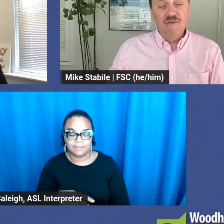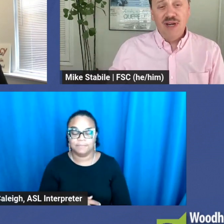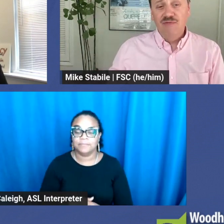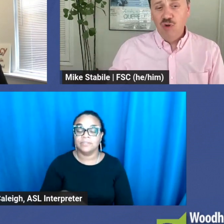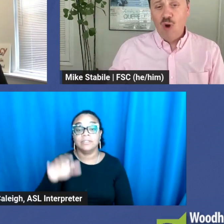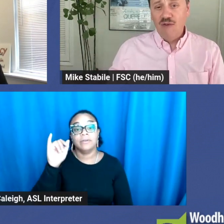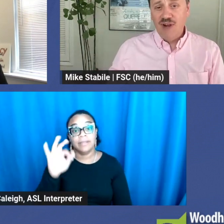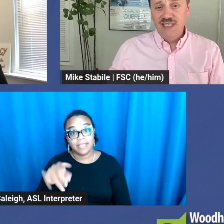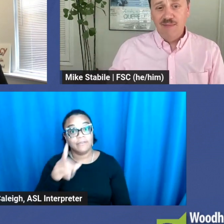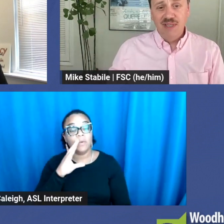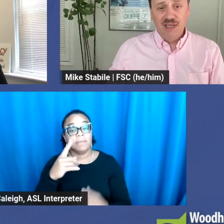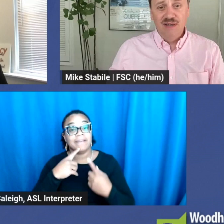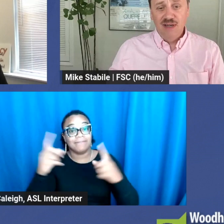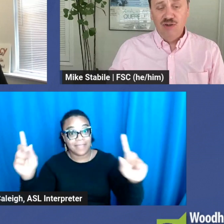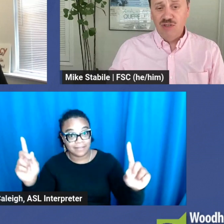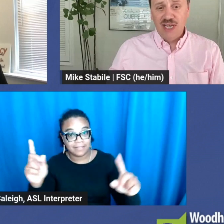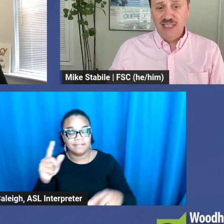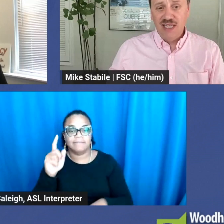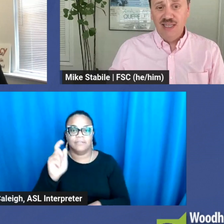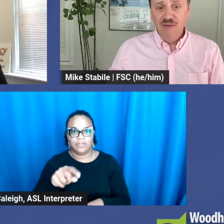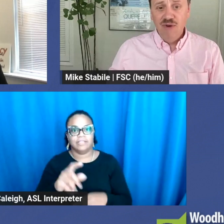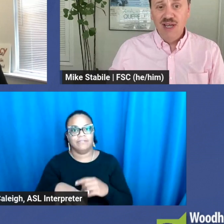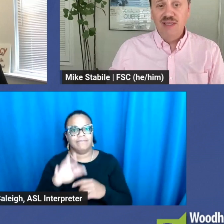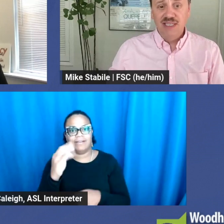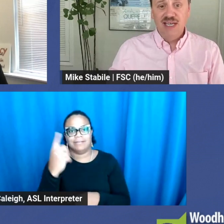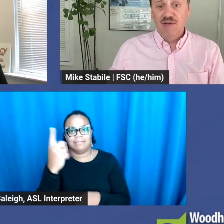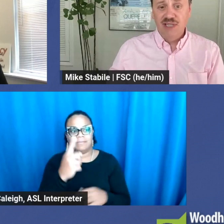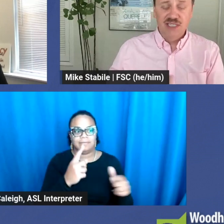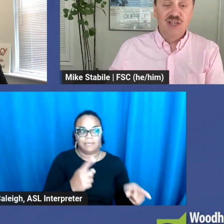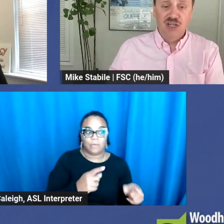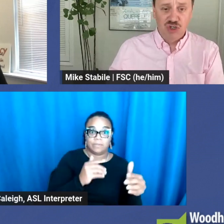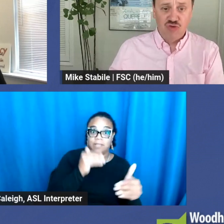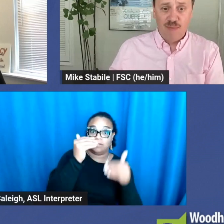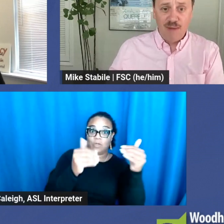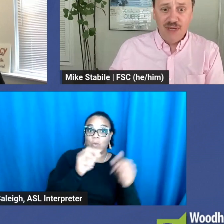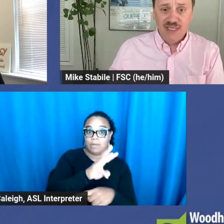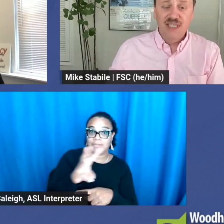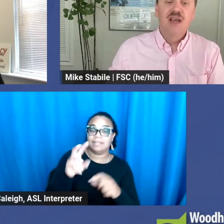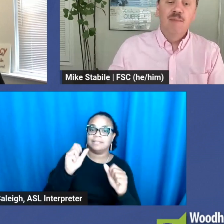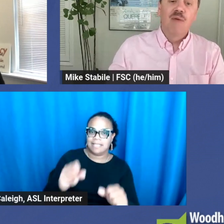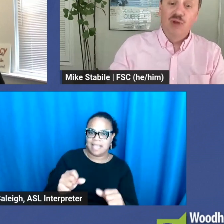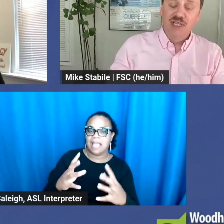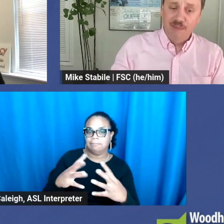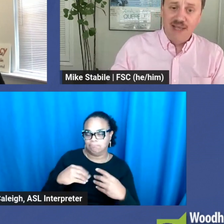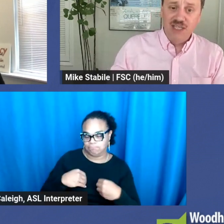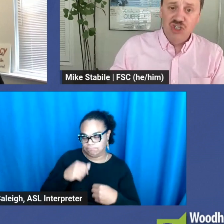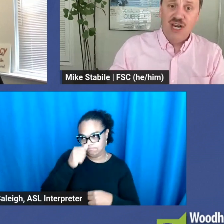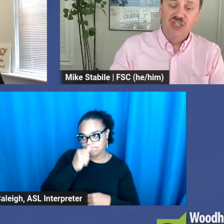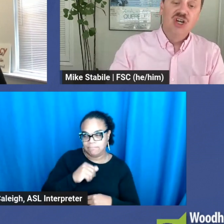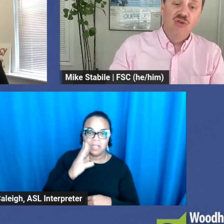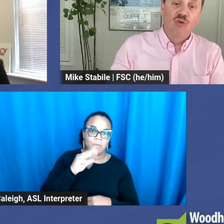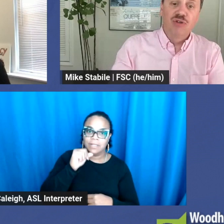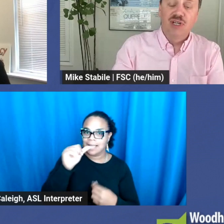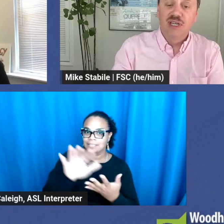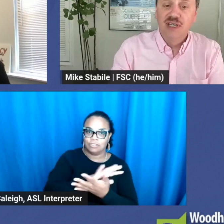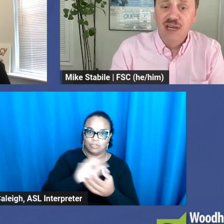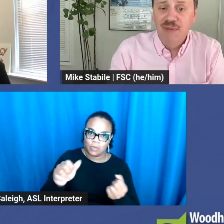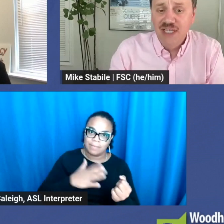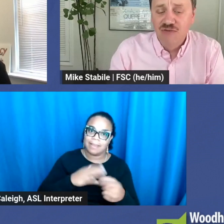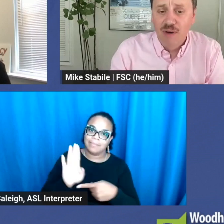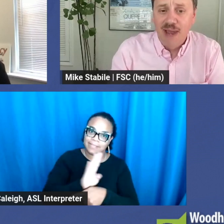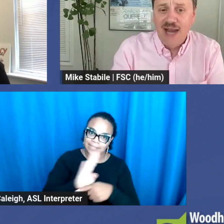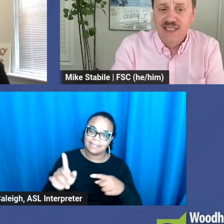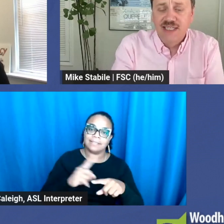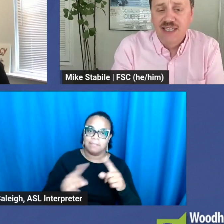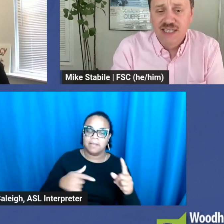to be effective, you want to find something that adult sites can live with and say, this isn't going to destroy my business, but I'm willing to make this change in order to keep